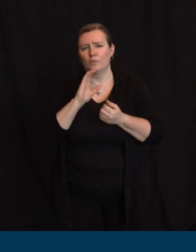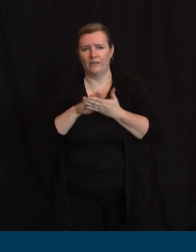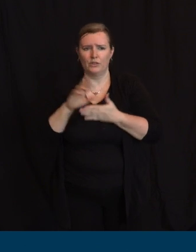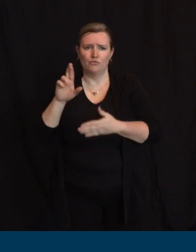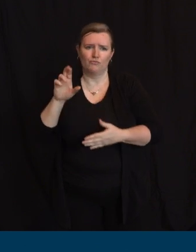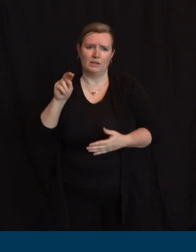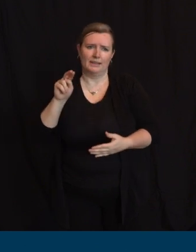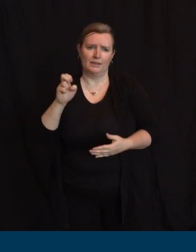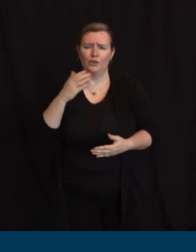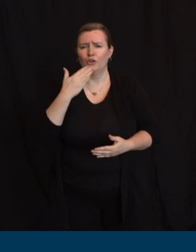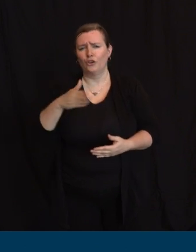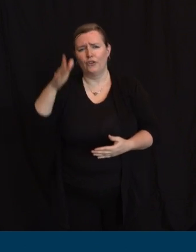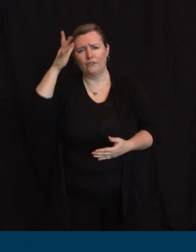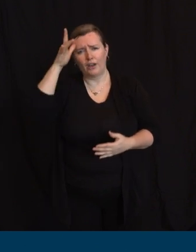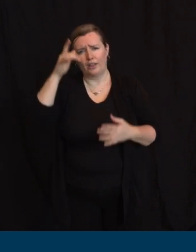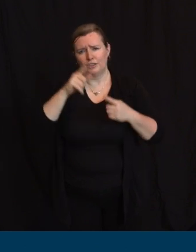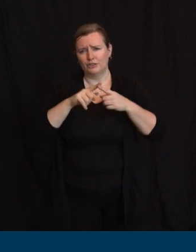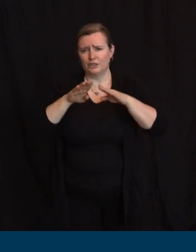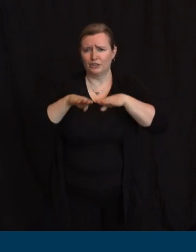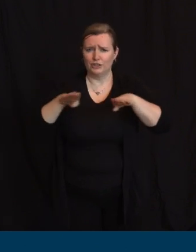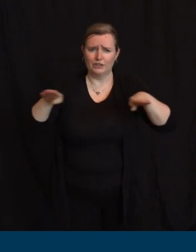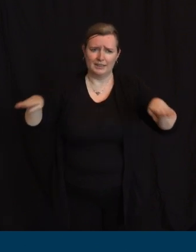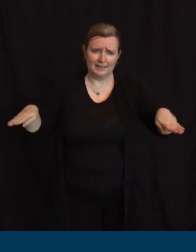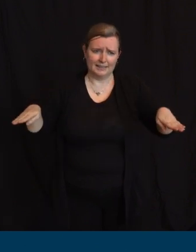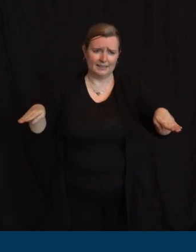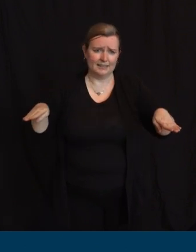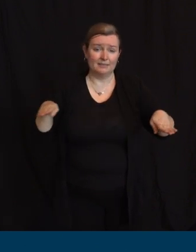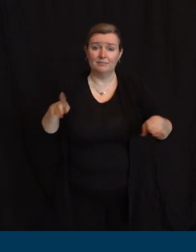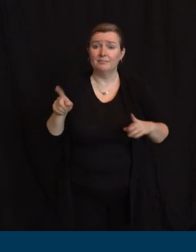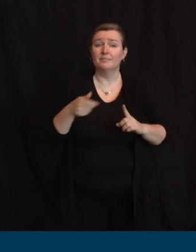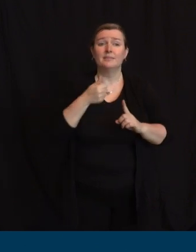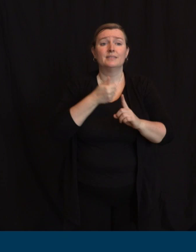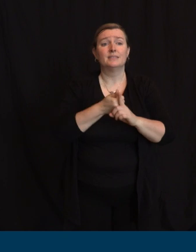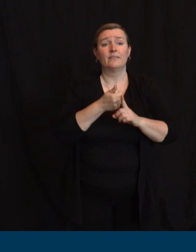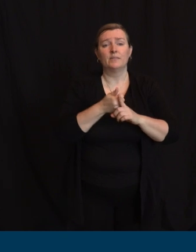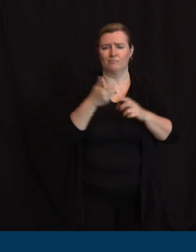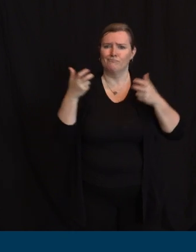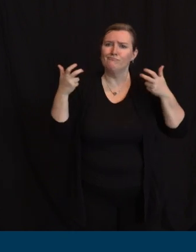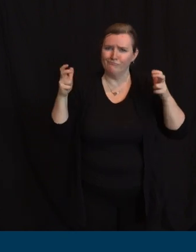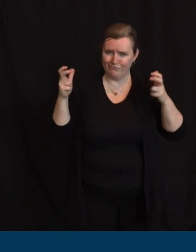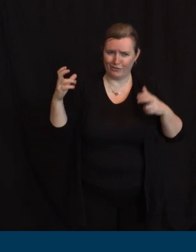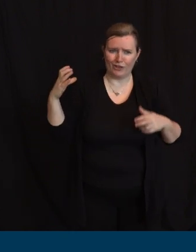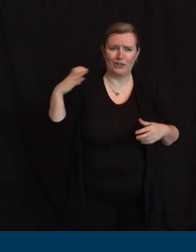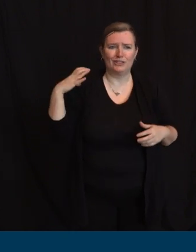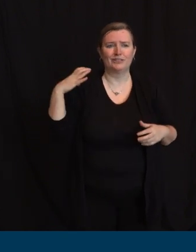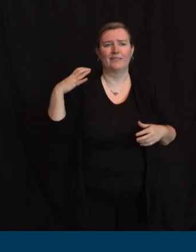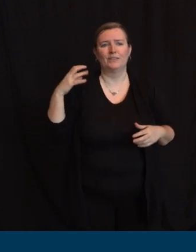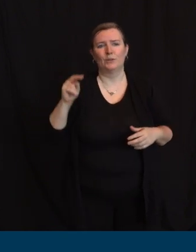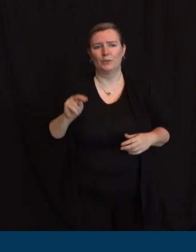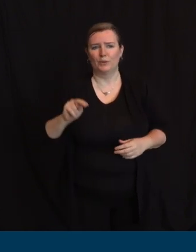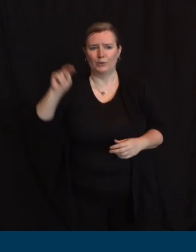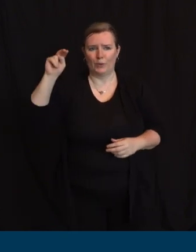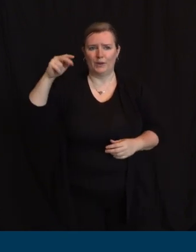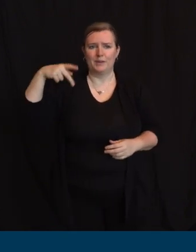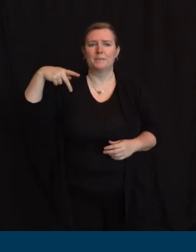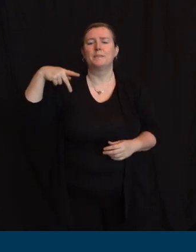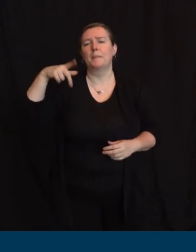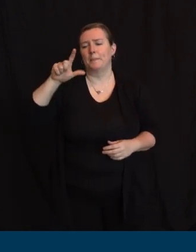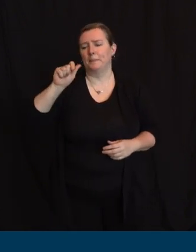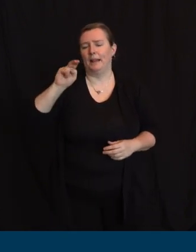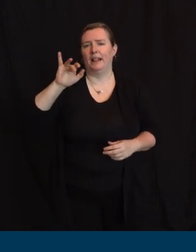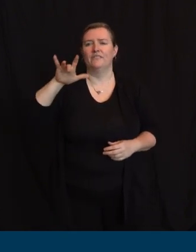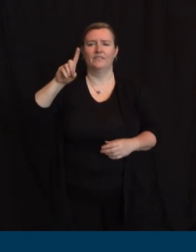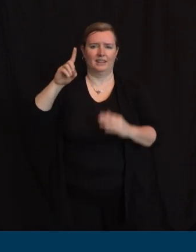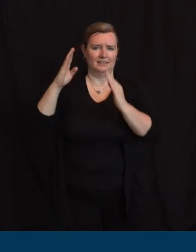Soul and Journey. Solomon was a basketball coach for the North Plainfield Nothing But Nets organization. He